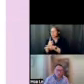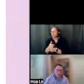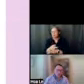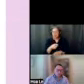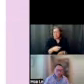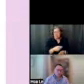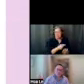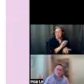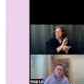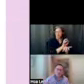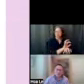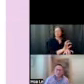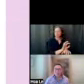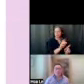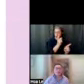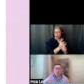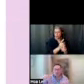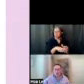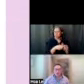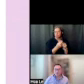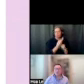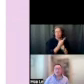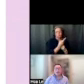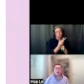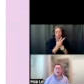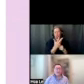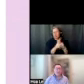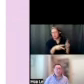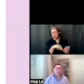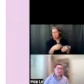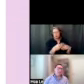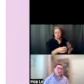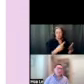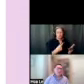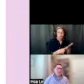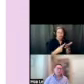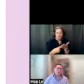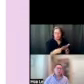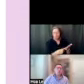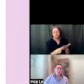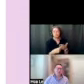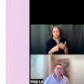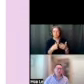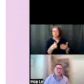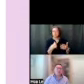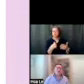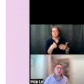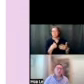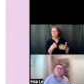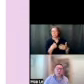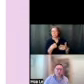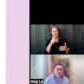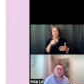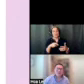started out with 2 or 3 of us in a room talking about it, and I had to be appropriately and